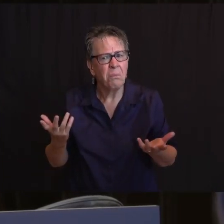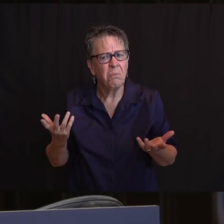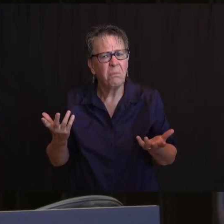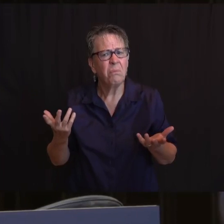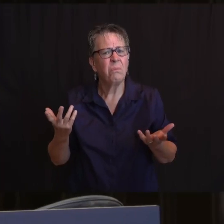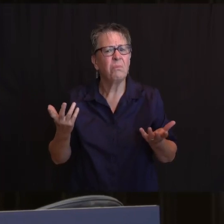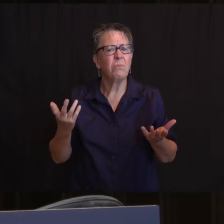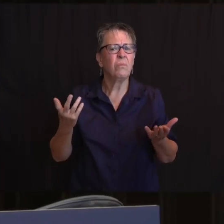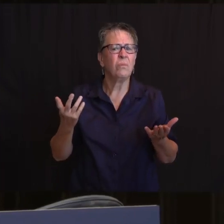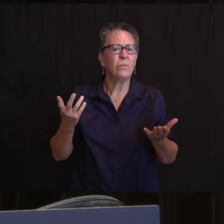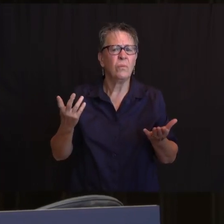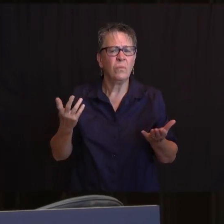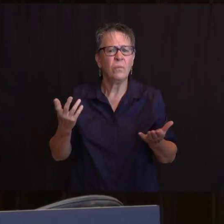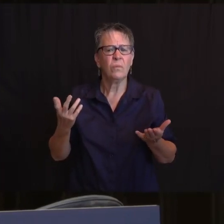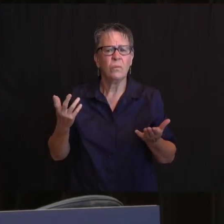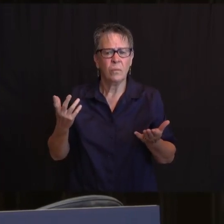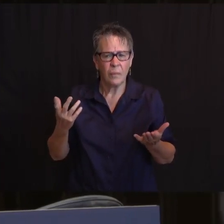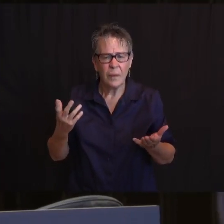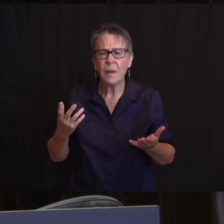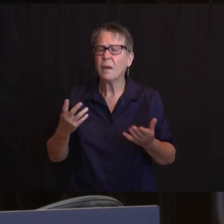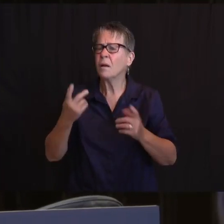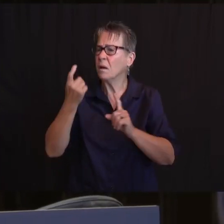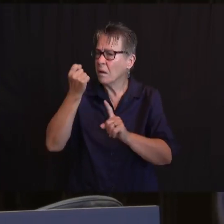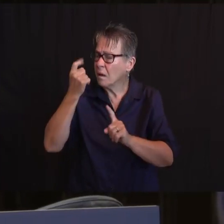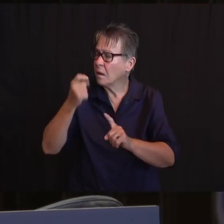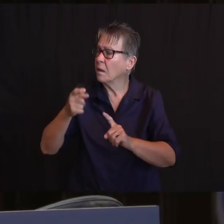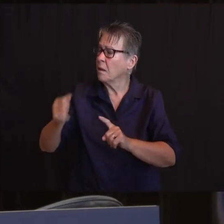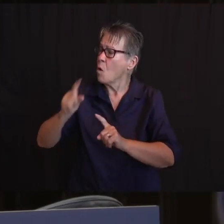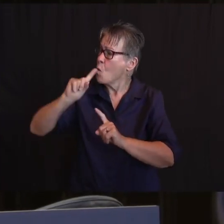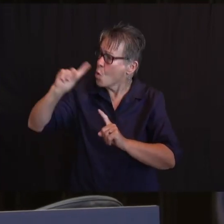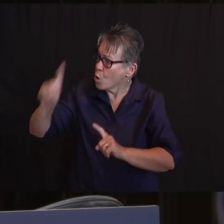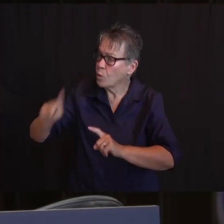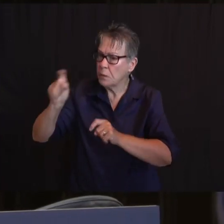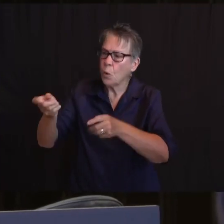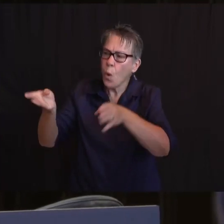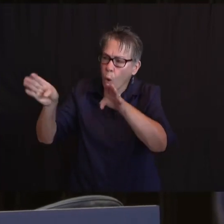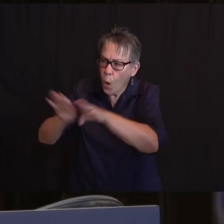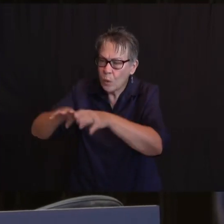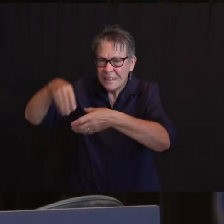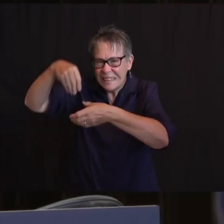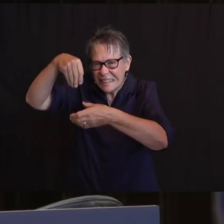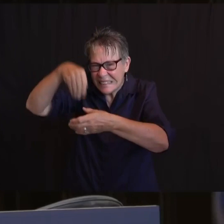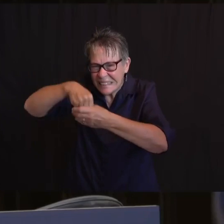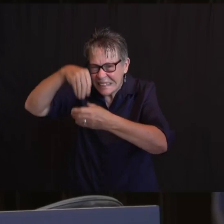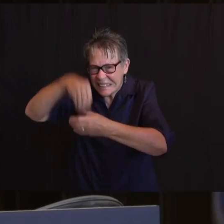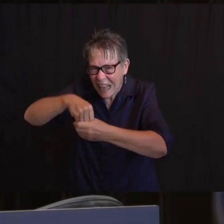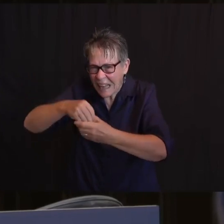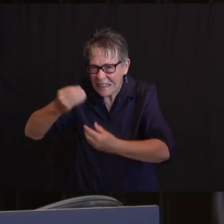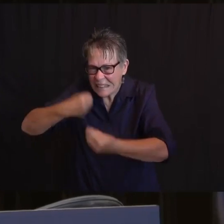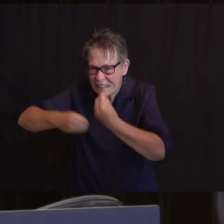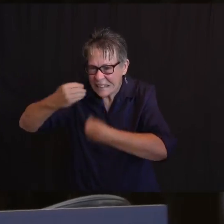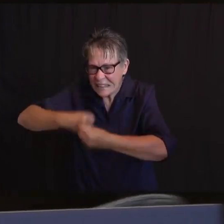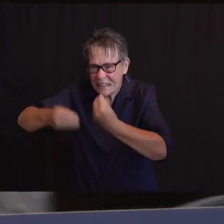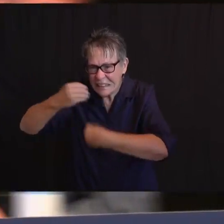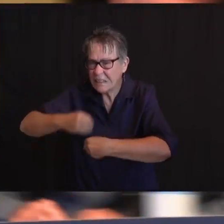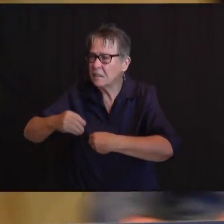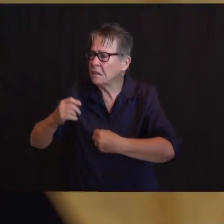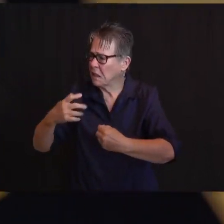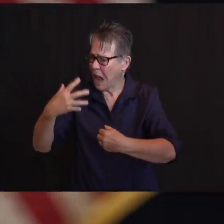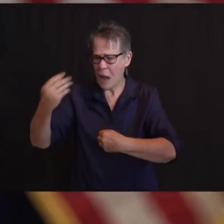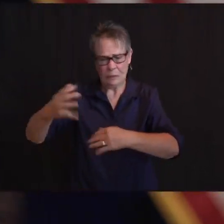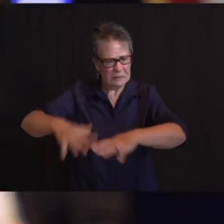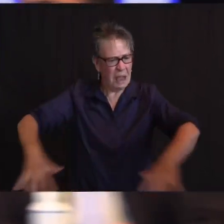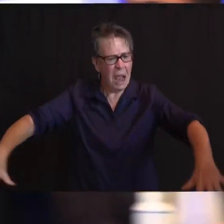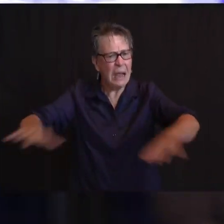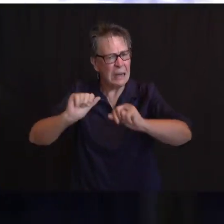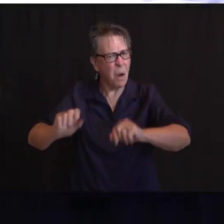indoor dining while the owner could still continue to operate outdoors, which is somewhat puzzling to all of us up here. Yeah, I mean, this is an interesting point. I had a